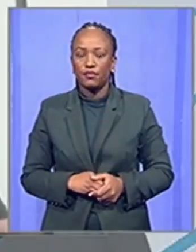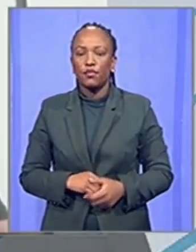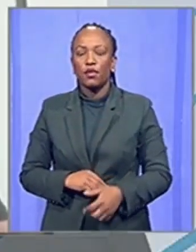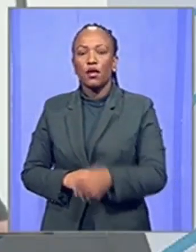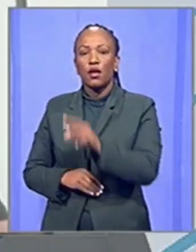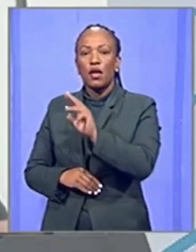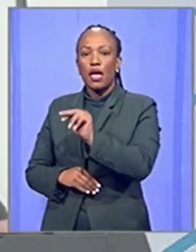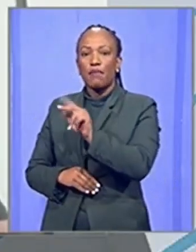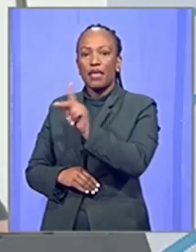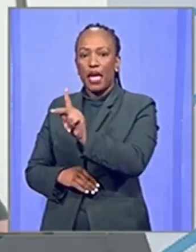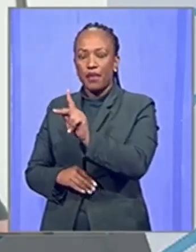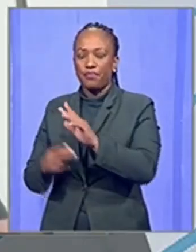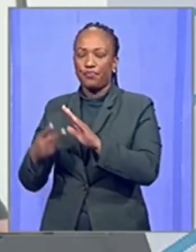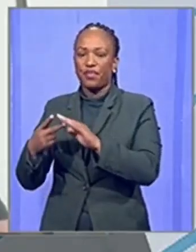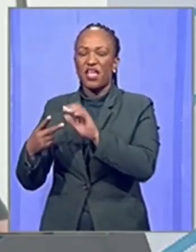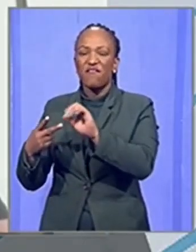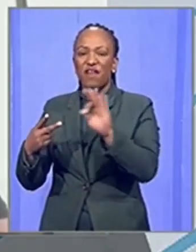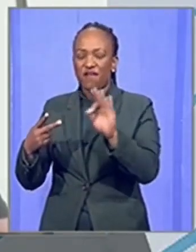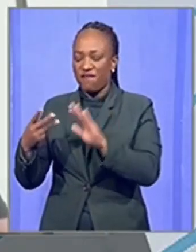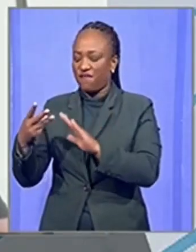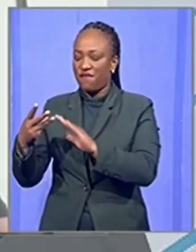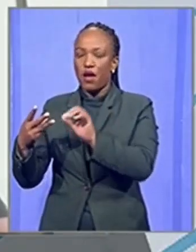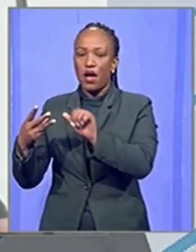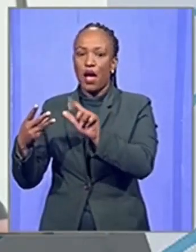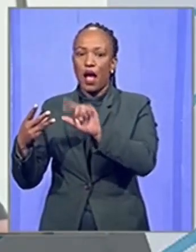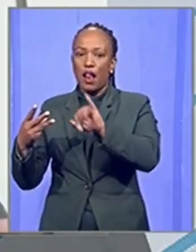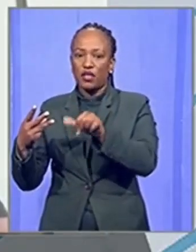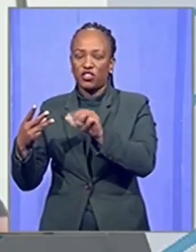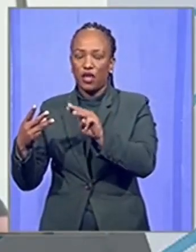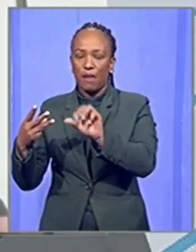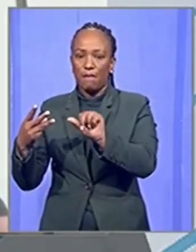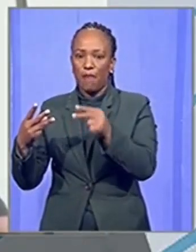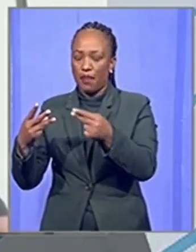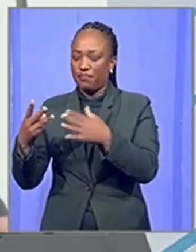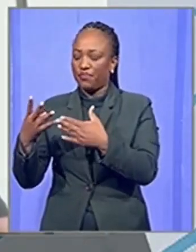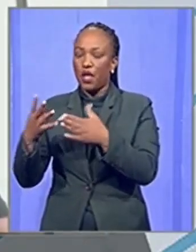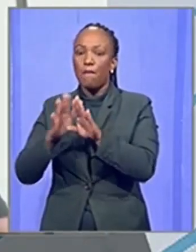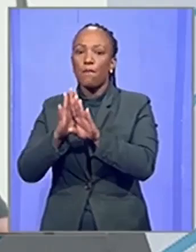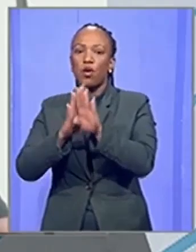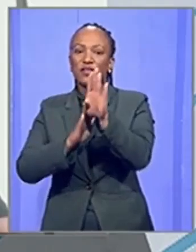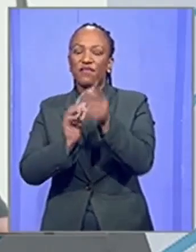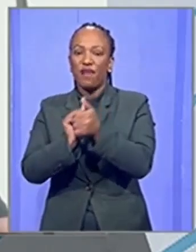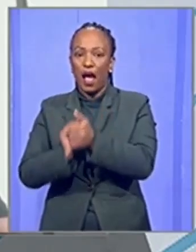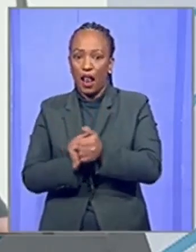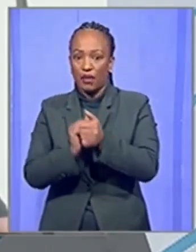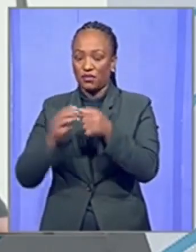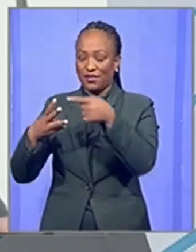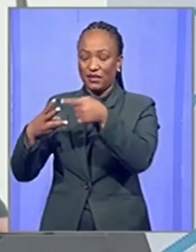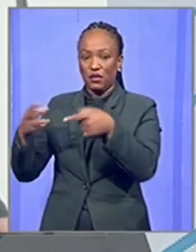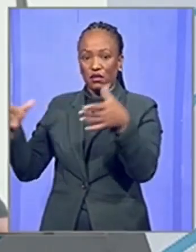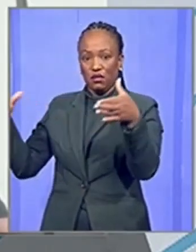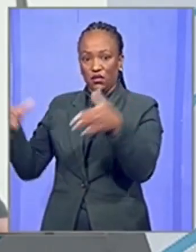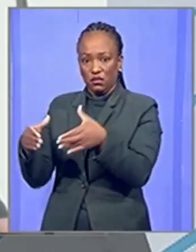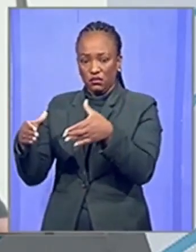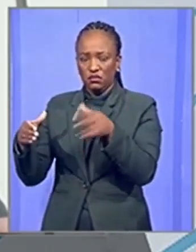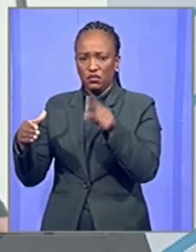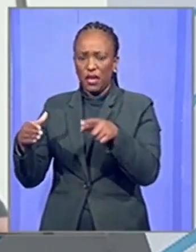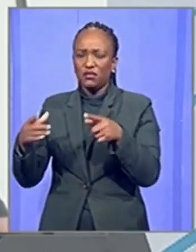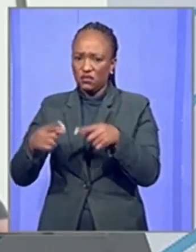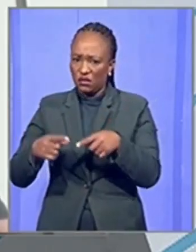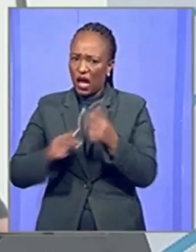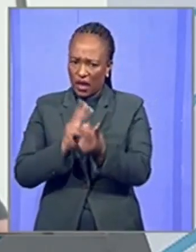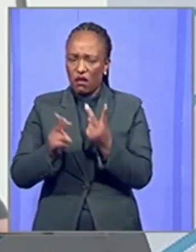EFF, Al-Jama and the Progressive Alliance basically may need to regroup itself and strategize in terms